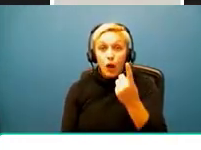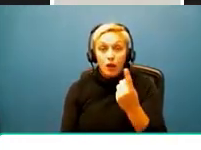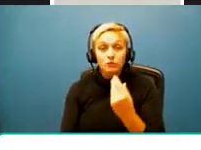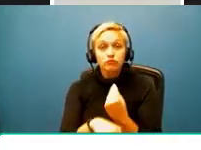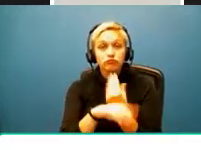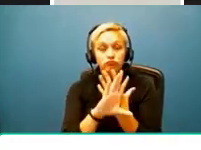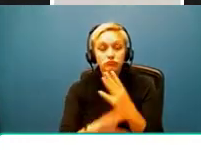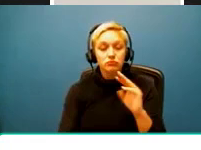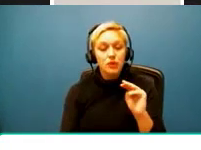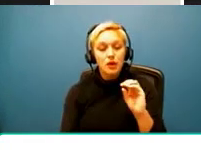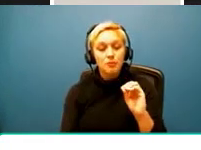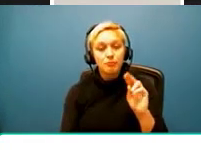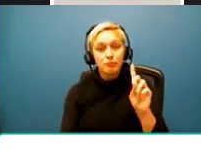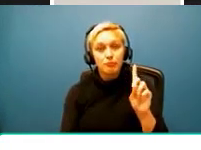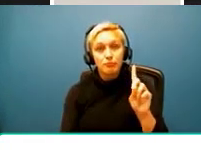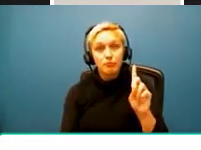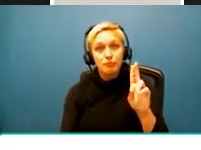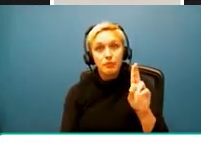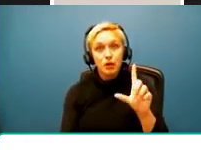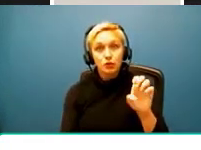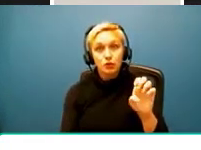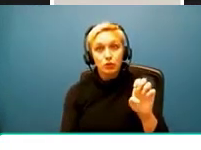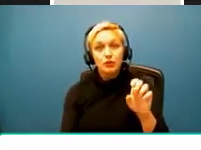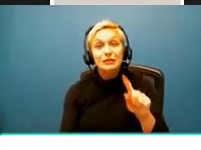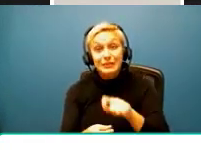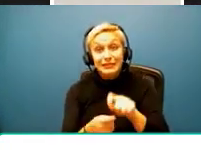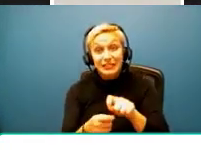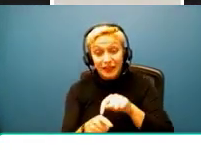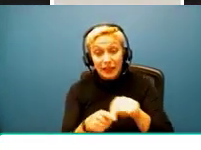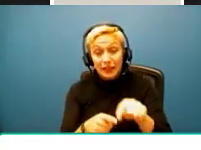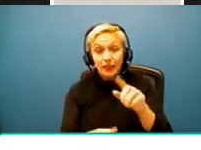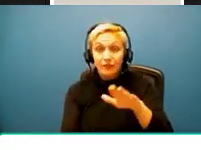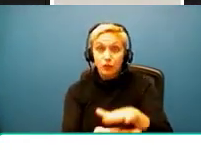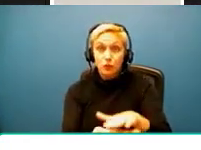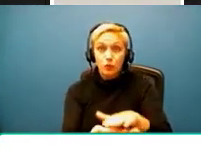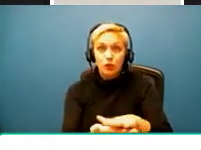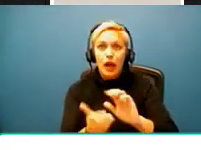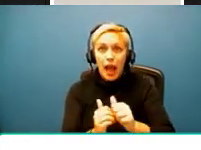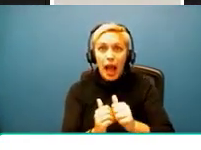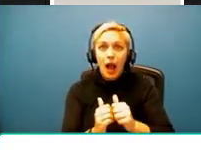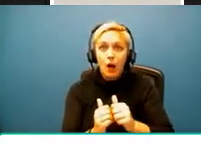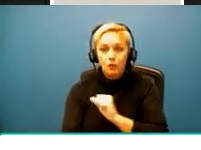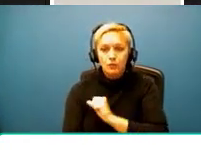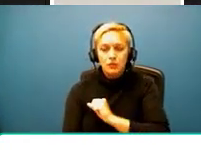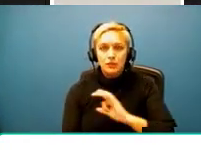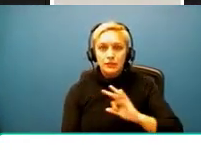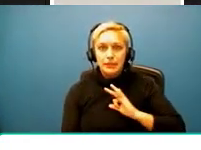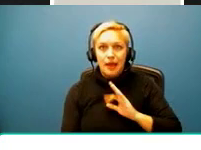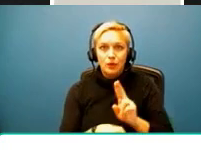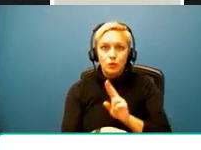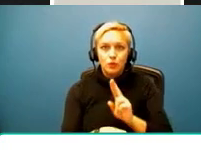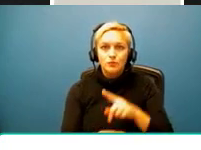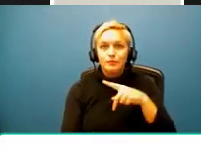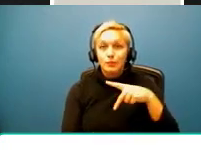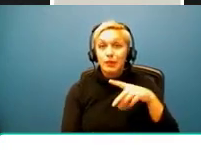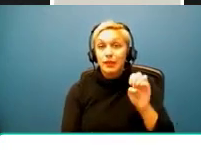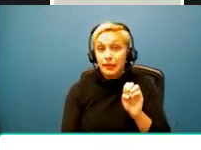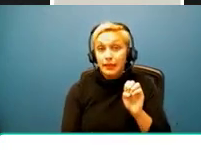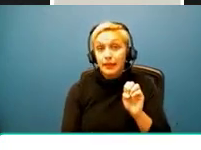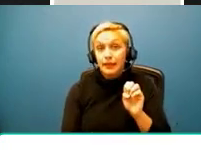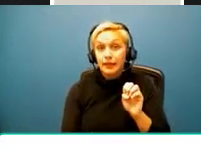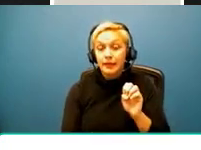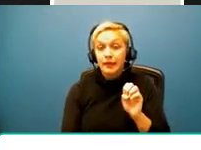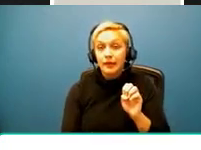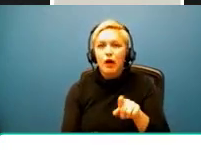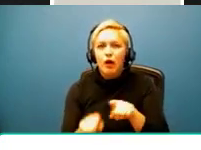that's specifically for schools on how school staff can use PPE and how you choose the correct level